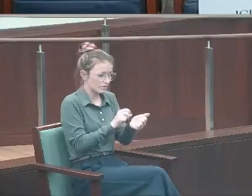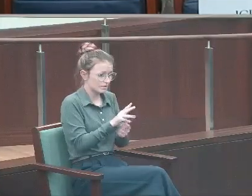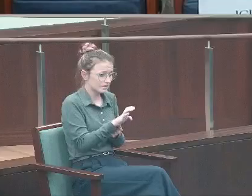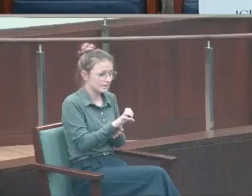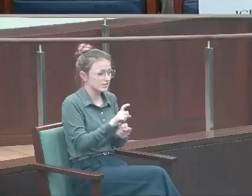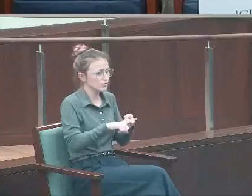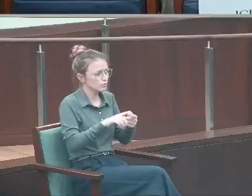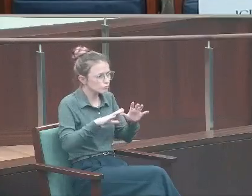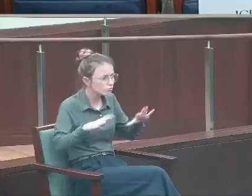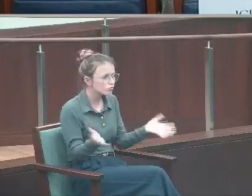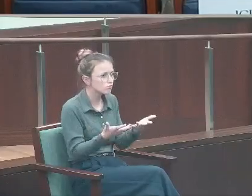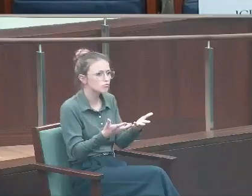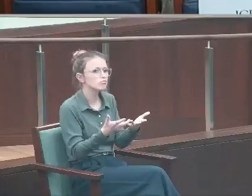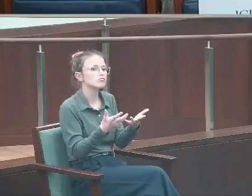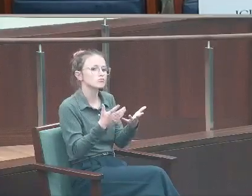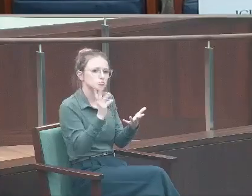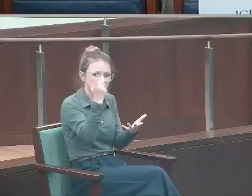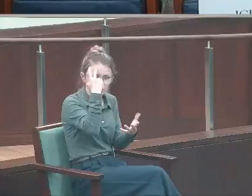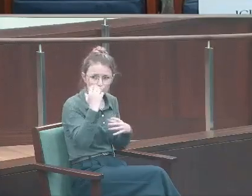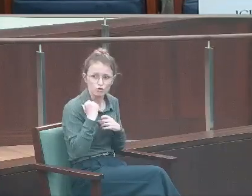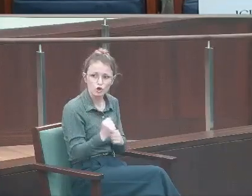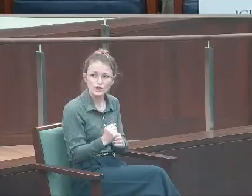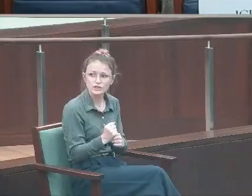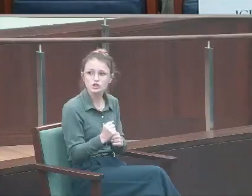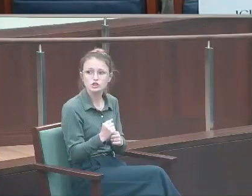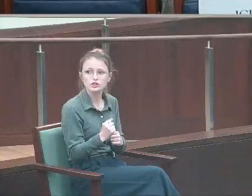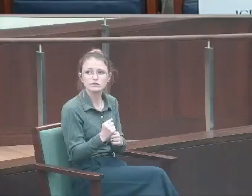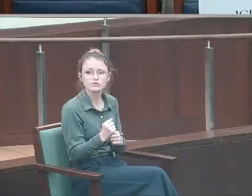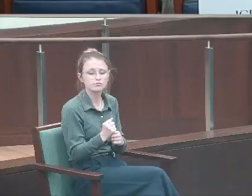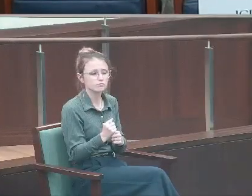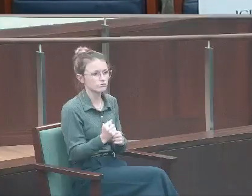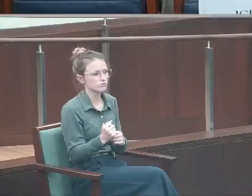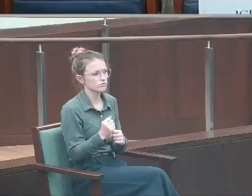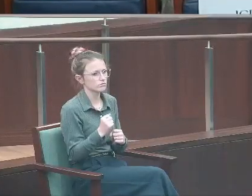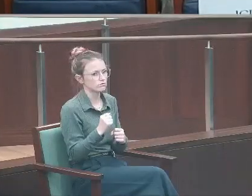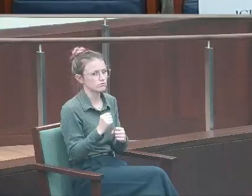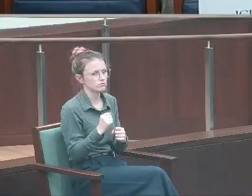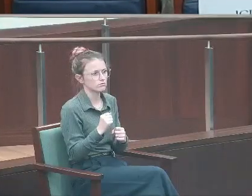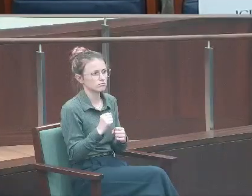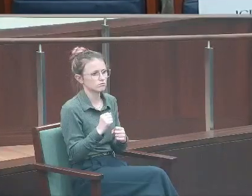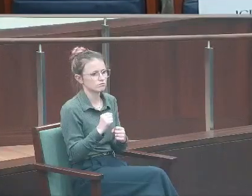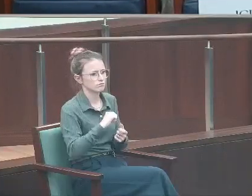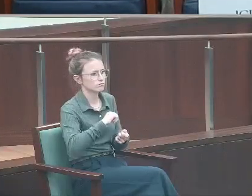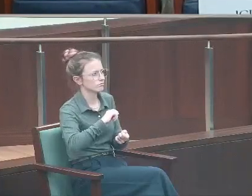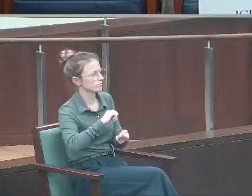courage and kind of resist those, particularly the weaponization of anti-Semitism.